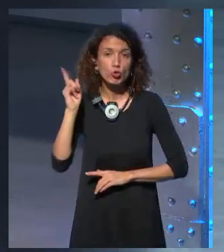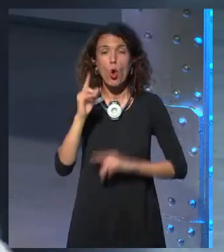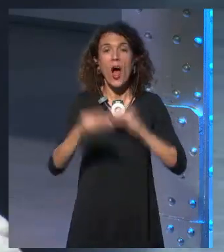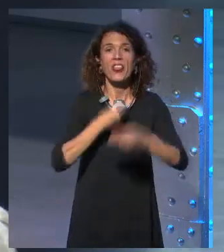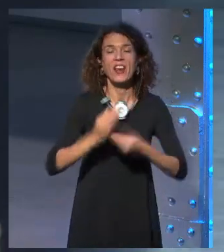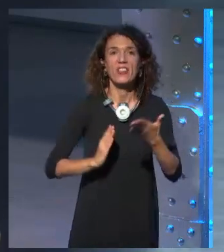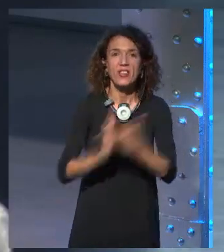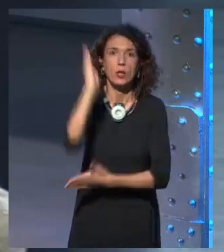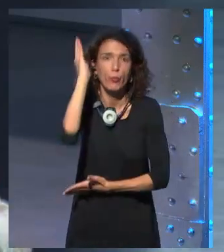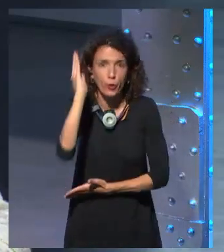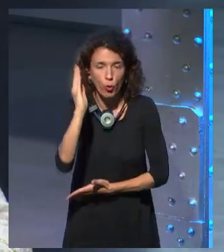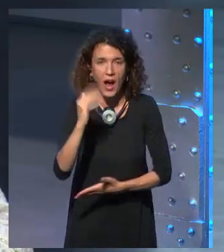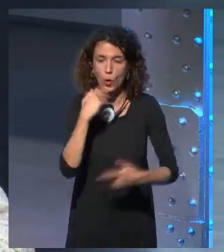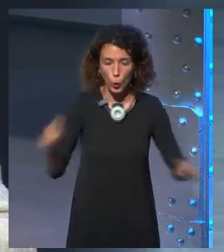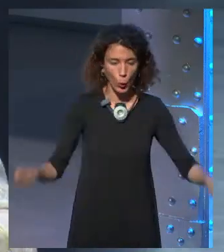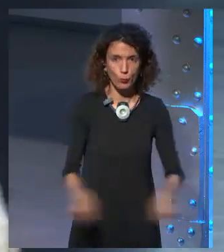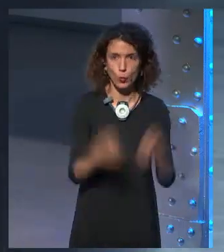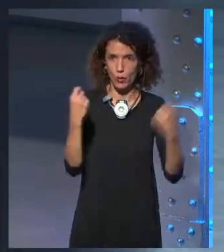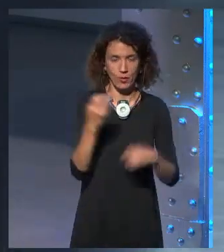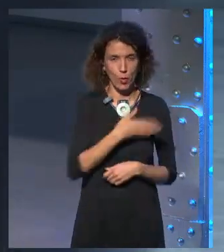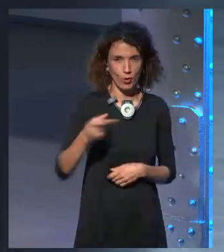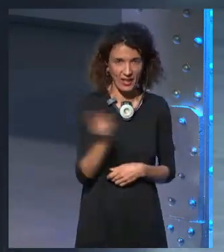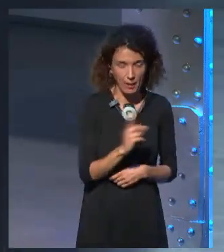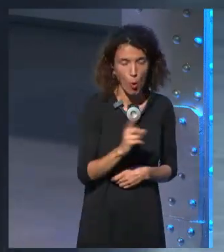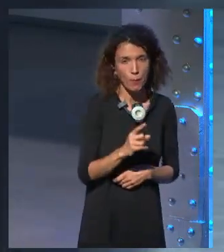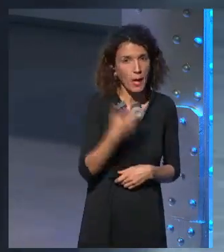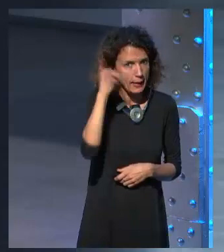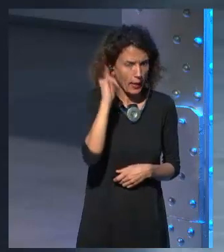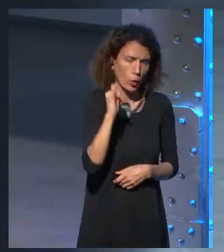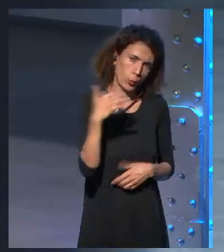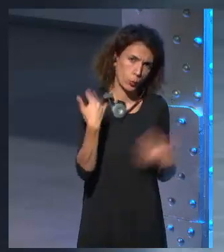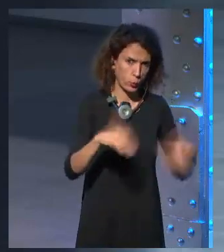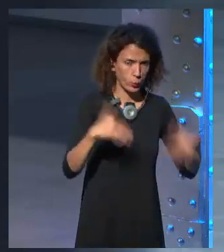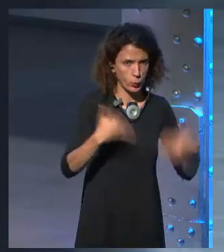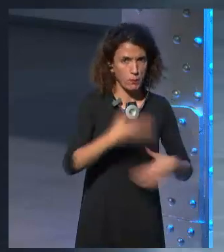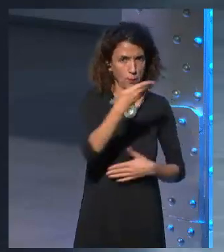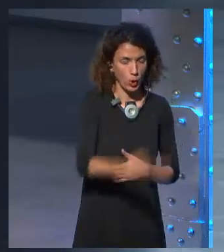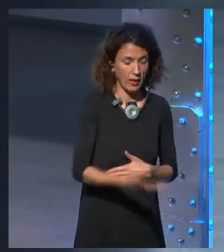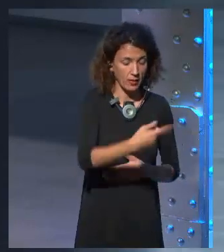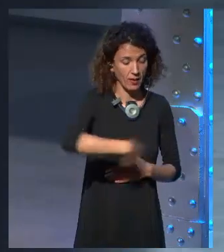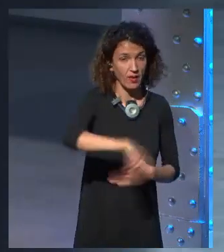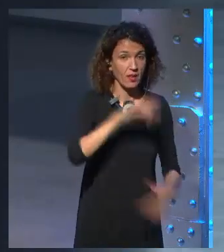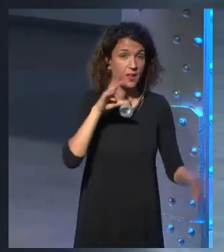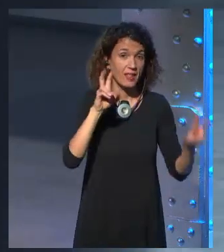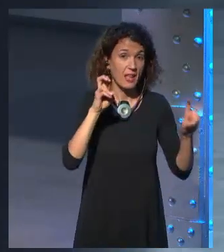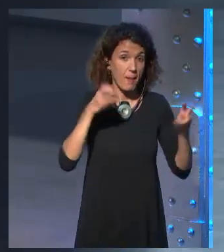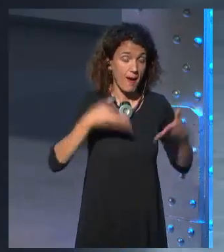clear, it's too big a risk. And so on the incremental part, and the work that we're doing in